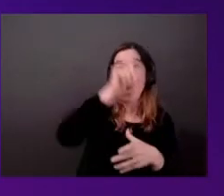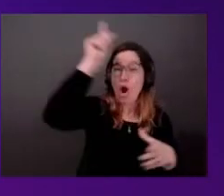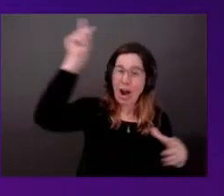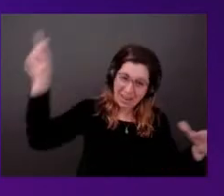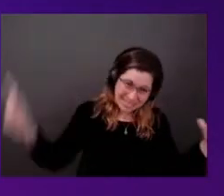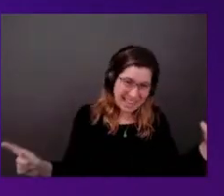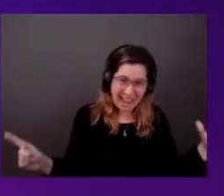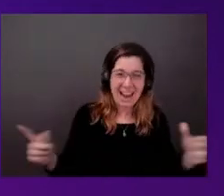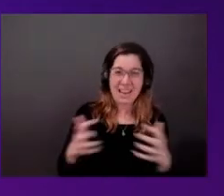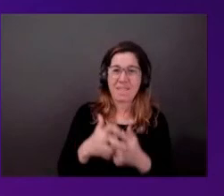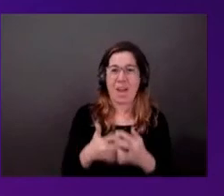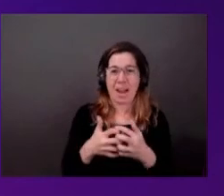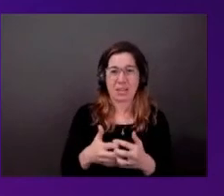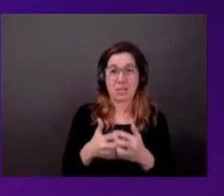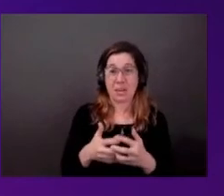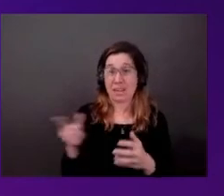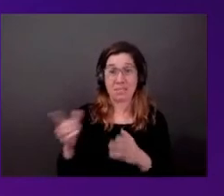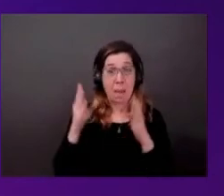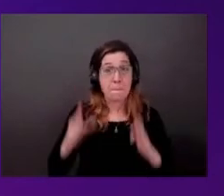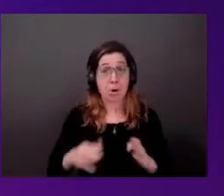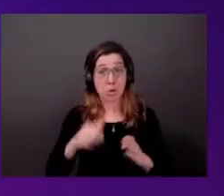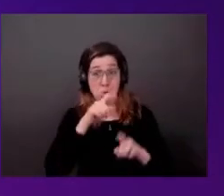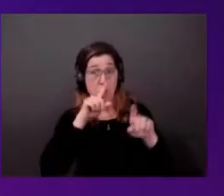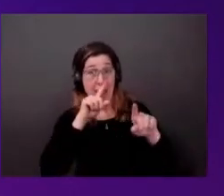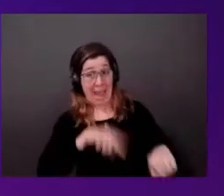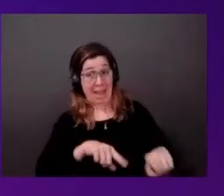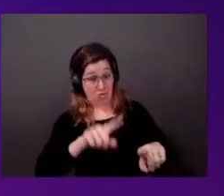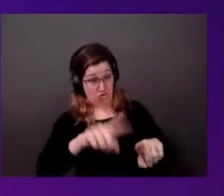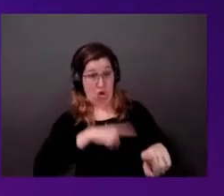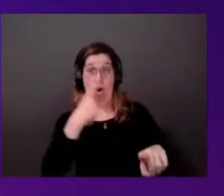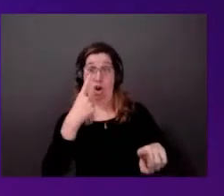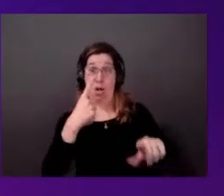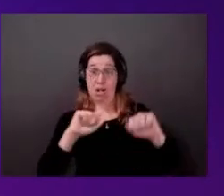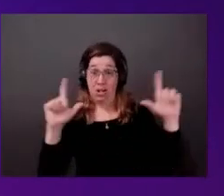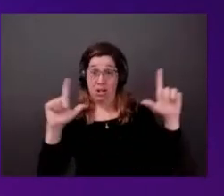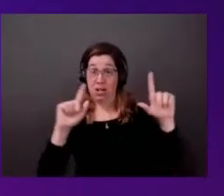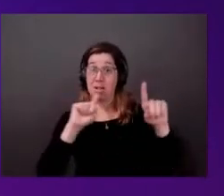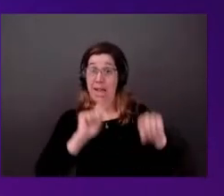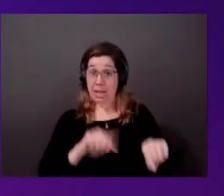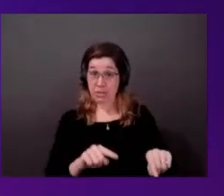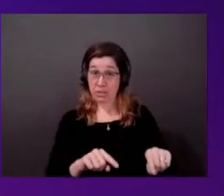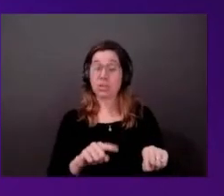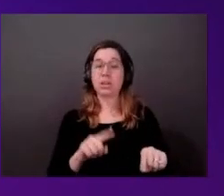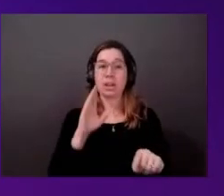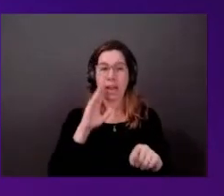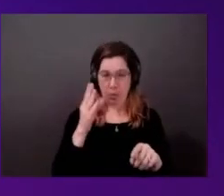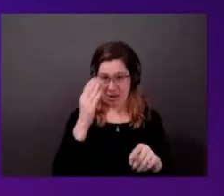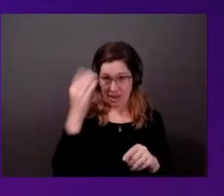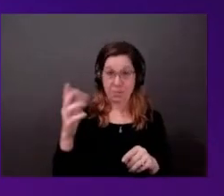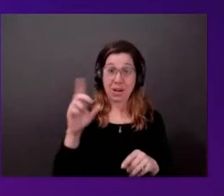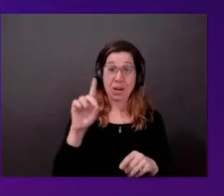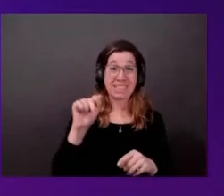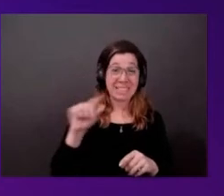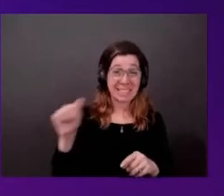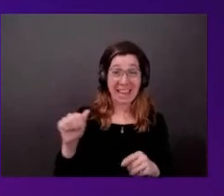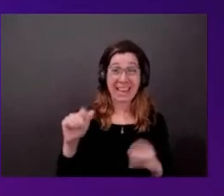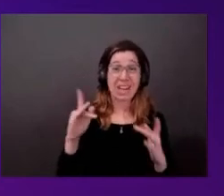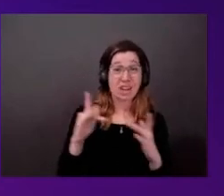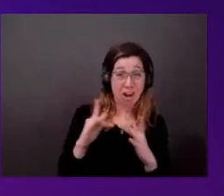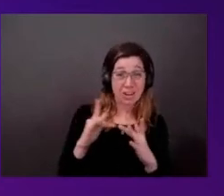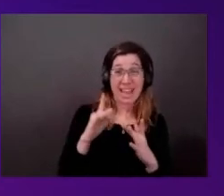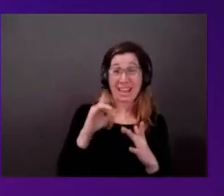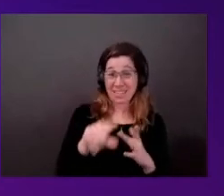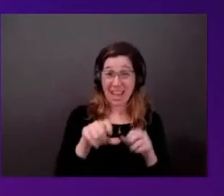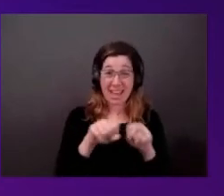person answering that call can be equipped with the data and the context, the visualization of that exact workstation, as well as all the